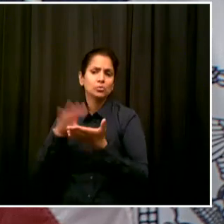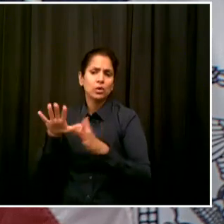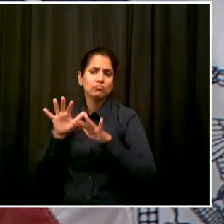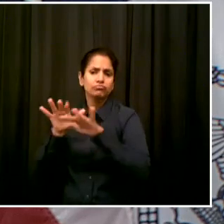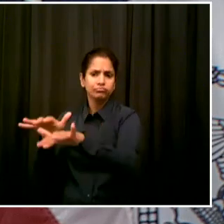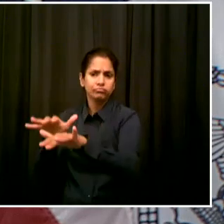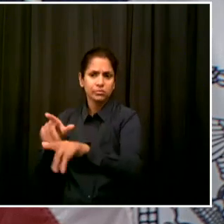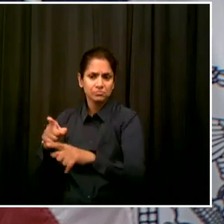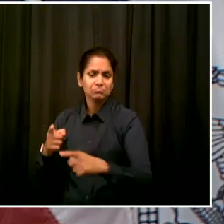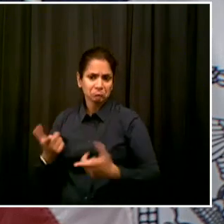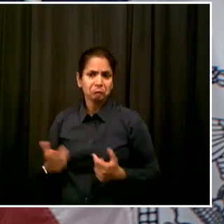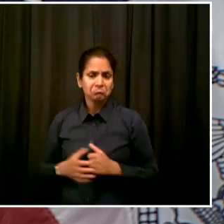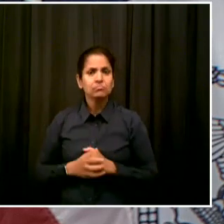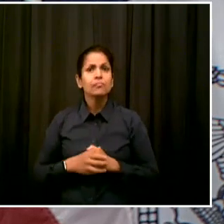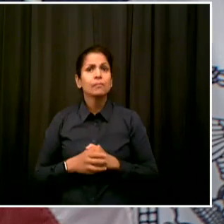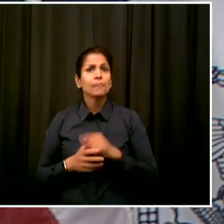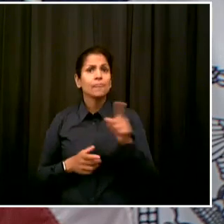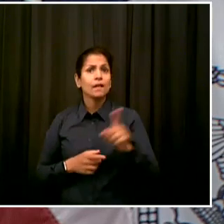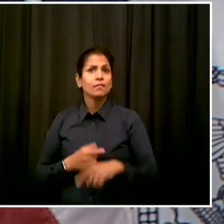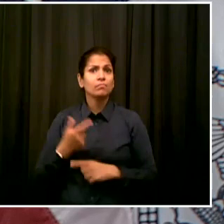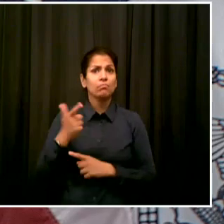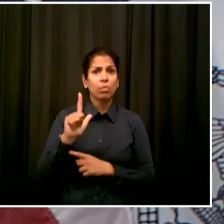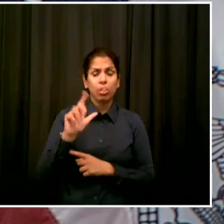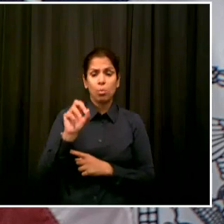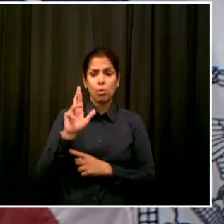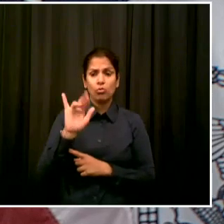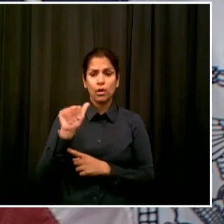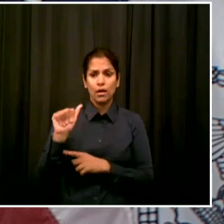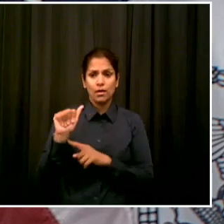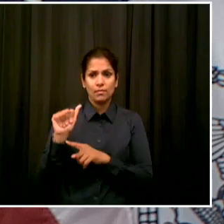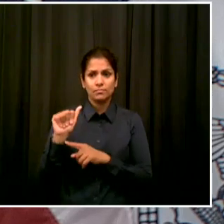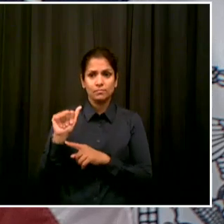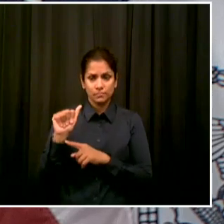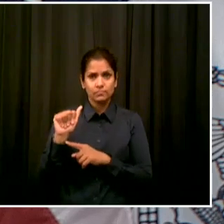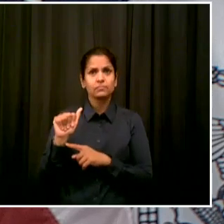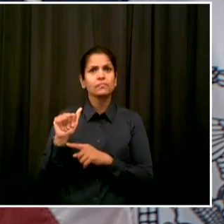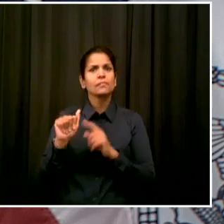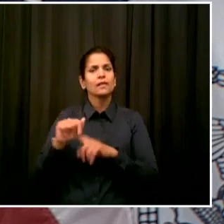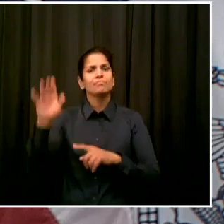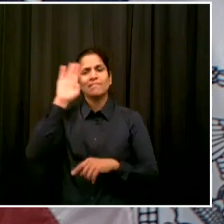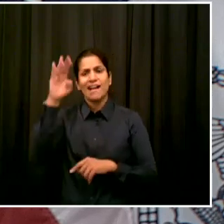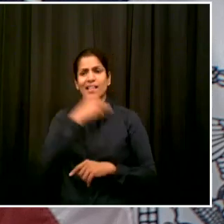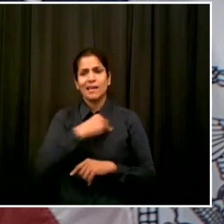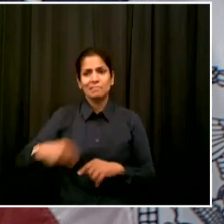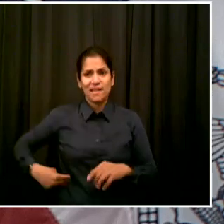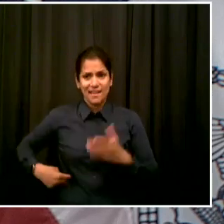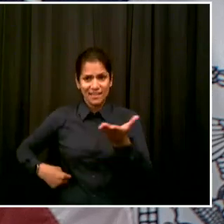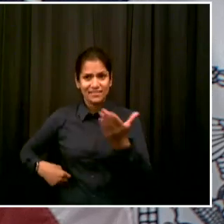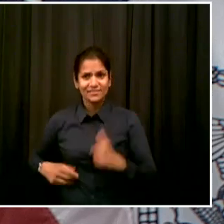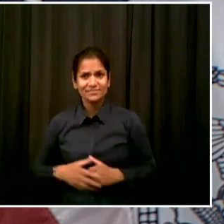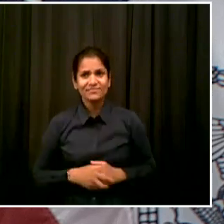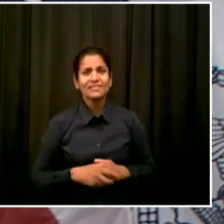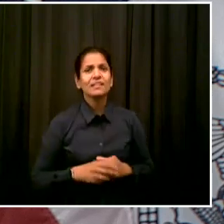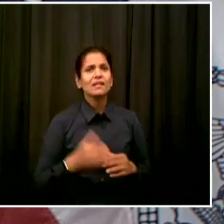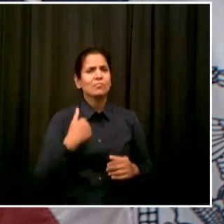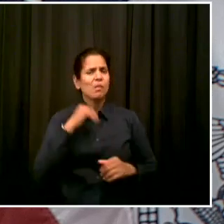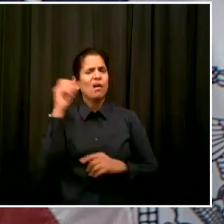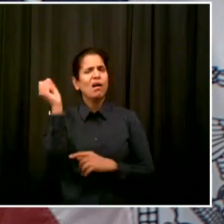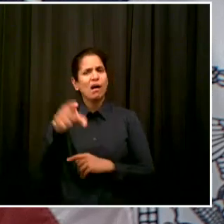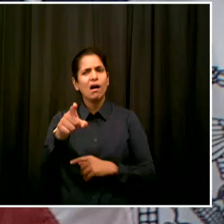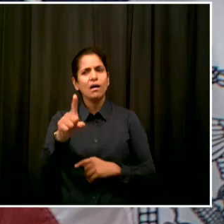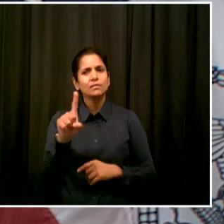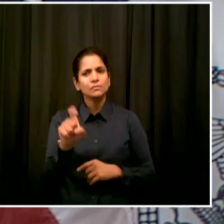Hi, Mr. Mayor. I wanted to ask you a question regarding a report that my colleague Courtney Gross